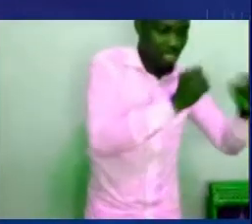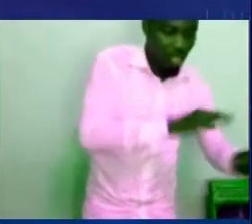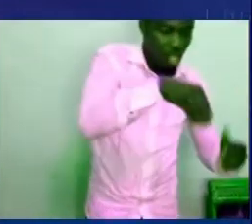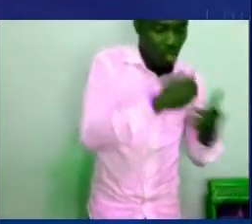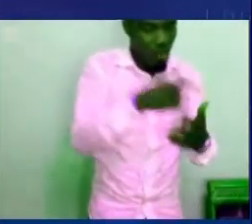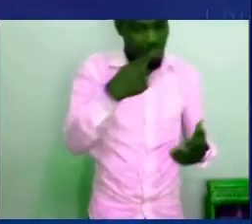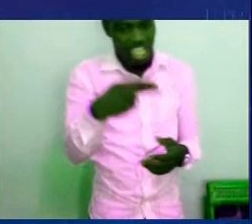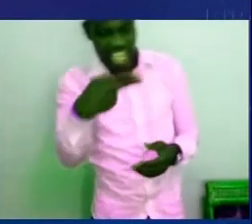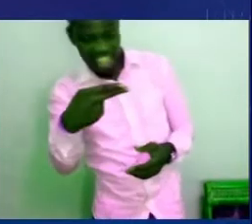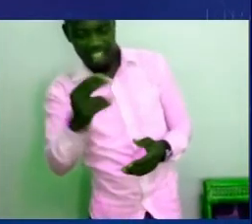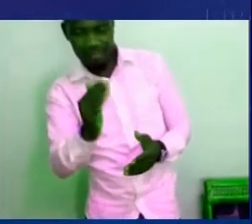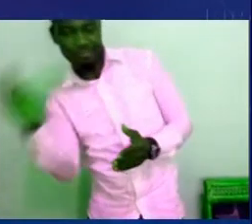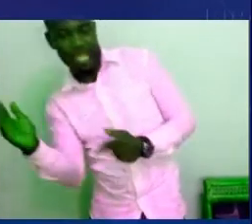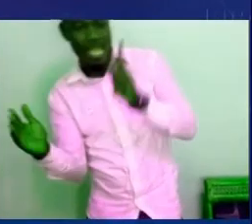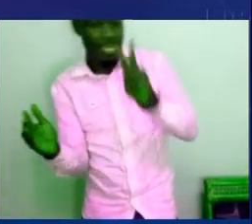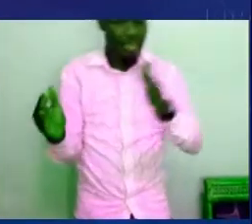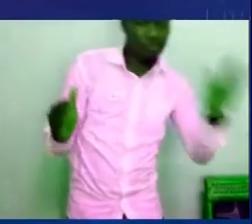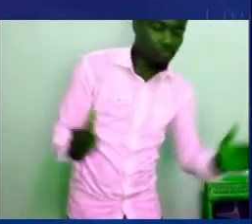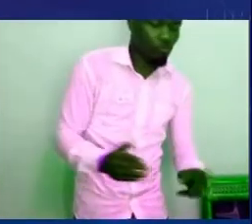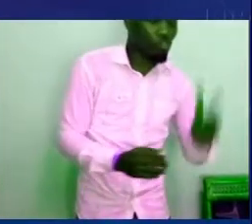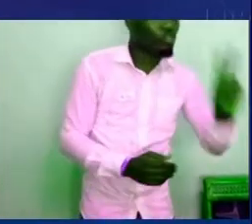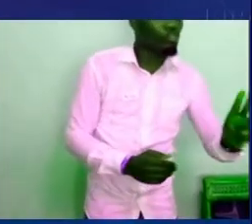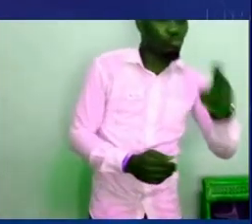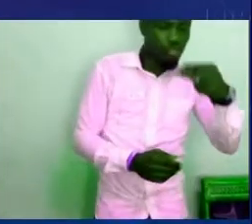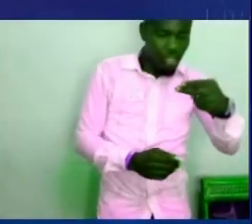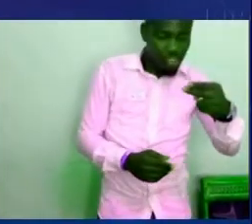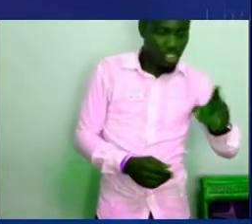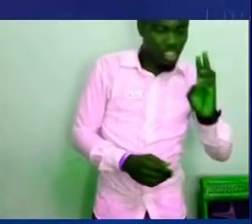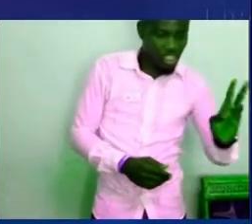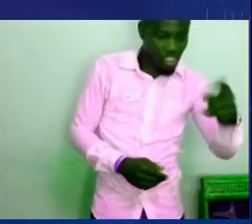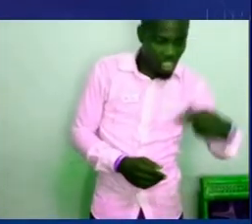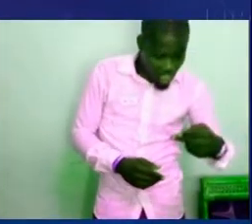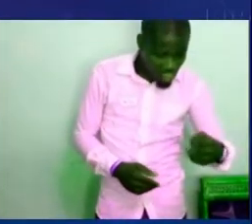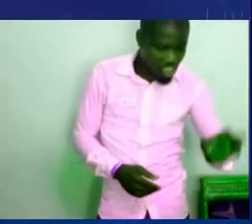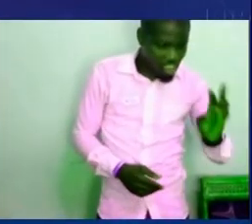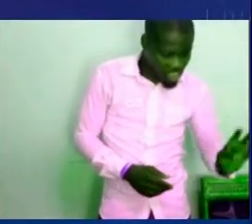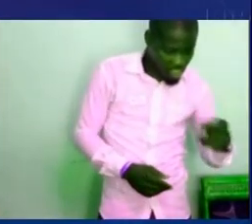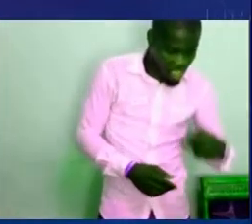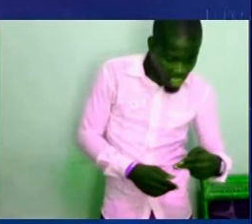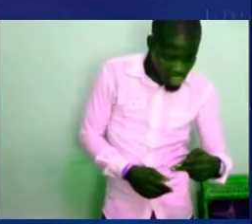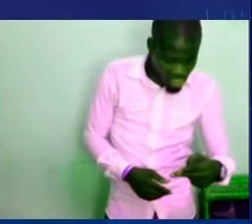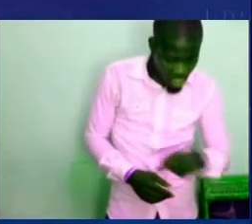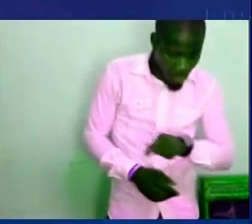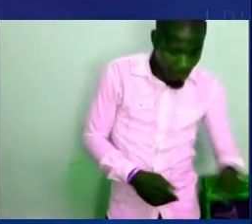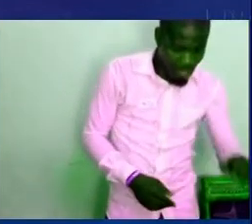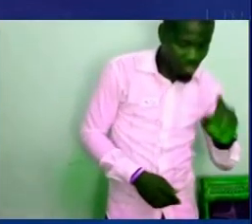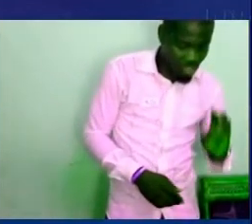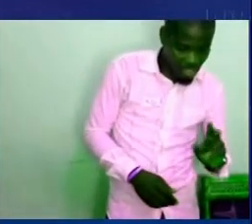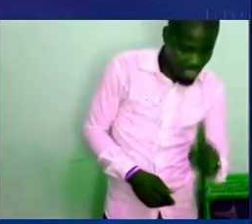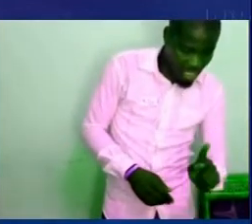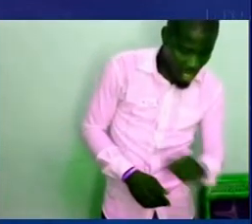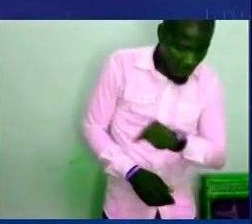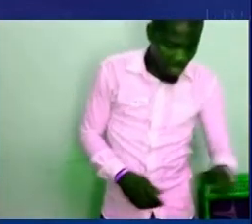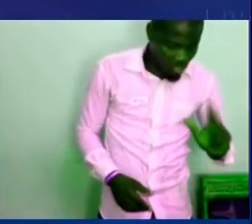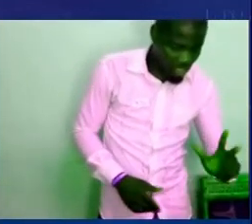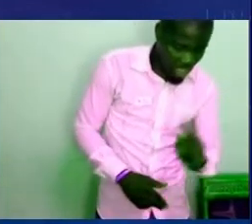k's come to one side and all the h's come to the other side. That will give us 2h plus 6h